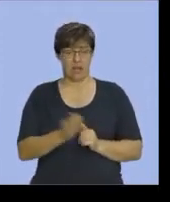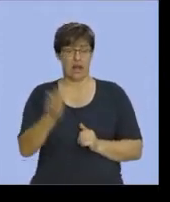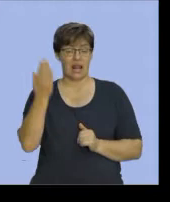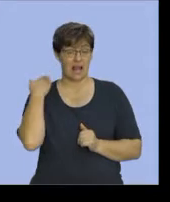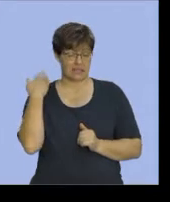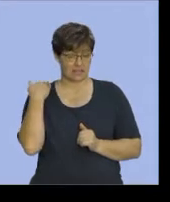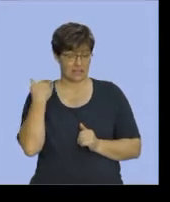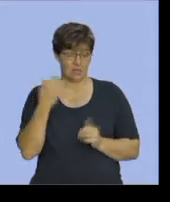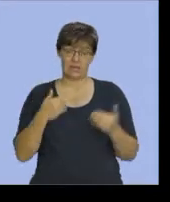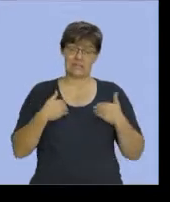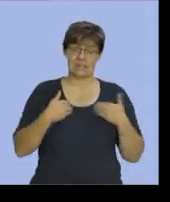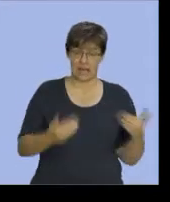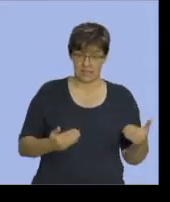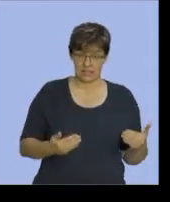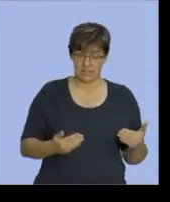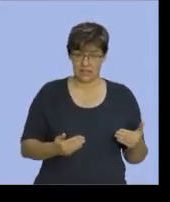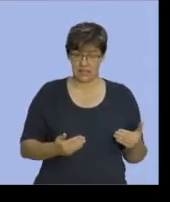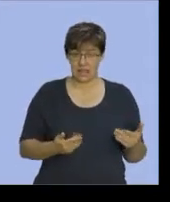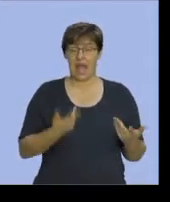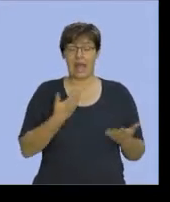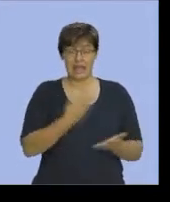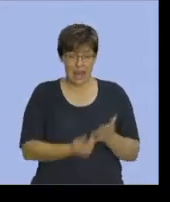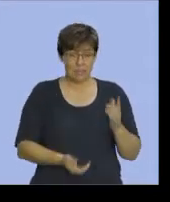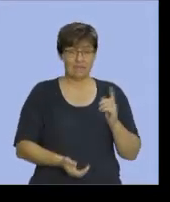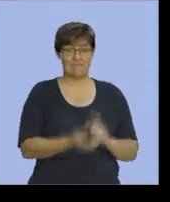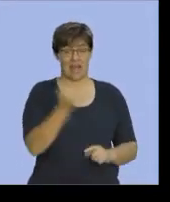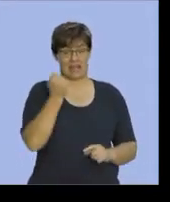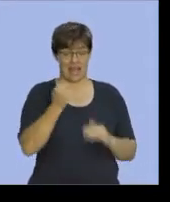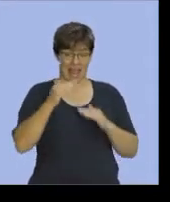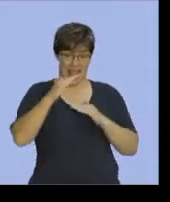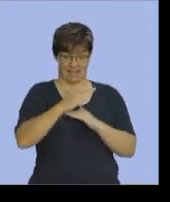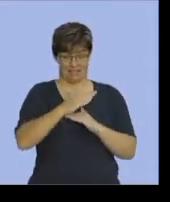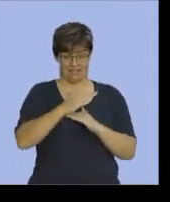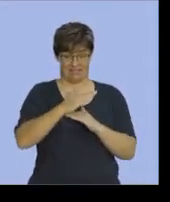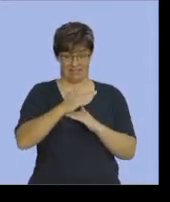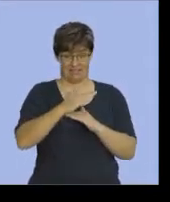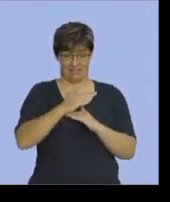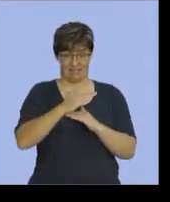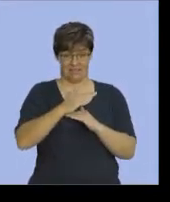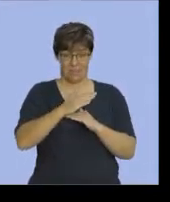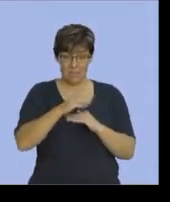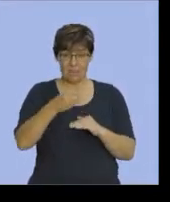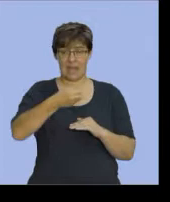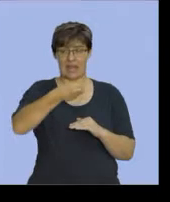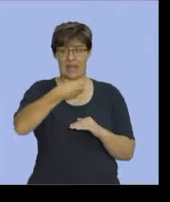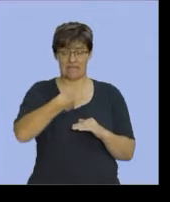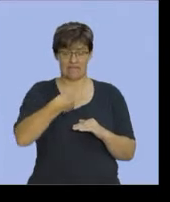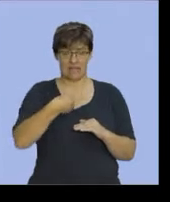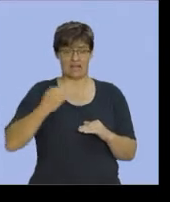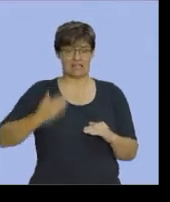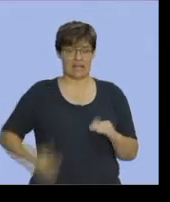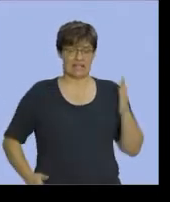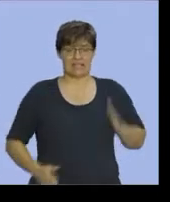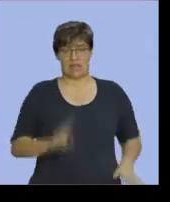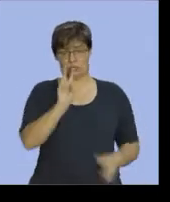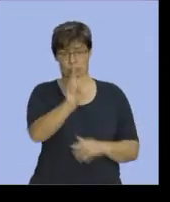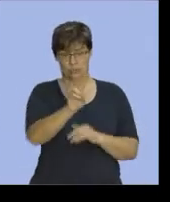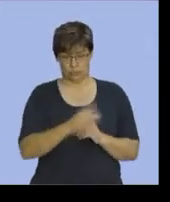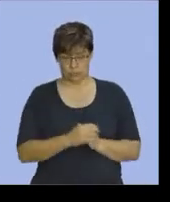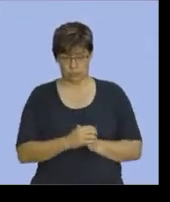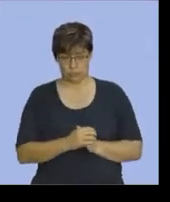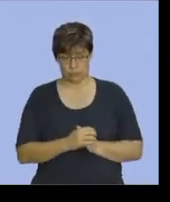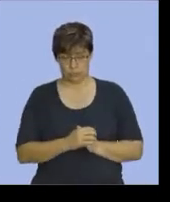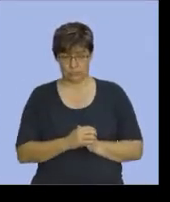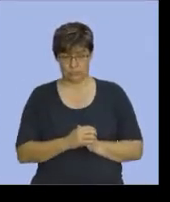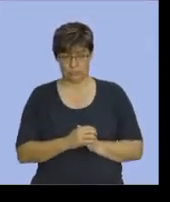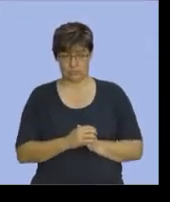last question we had when I started was, can I then find an angle if I am given two sides,